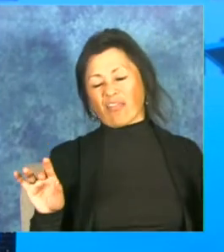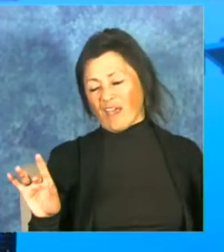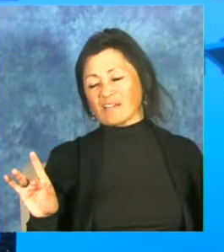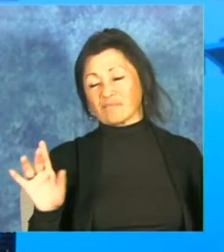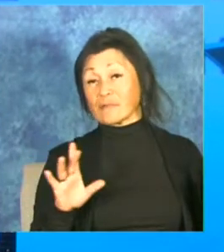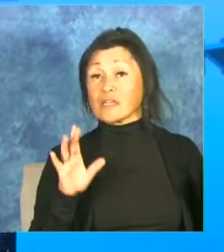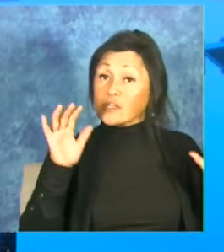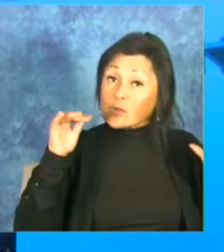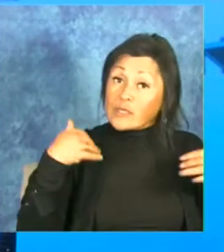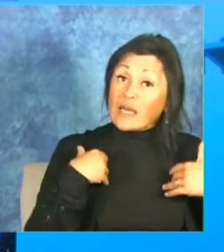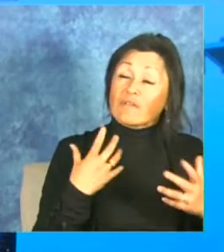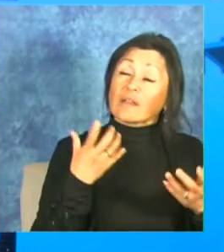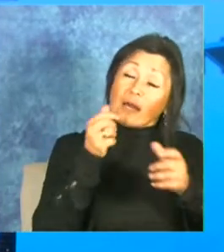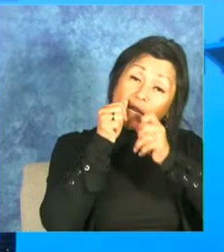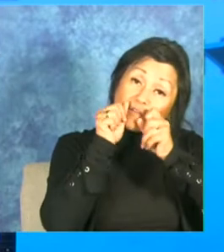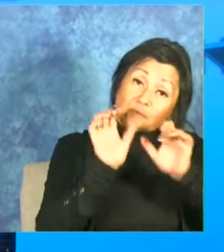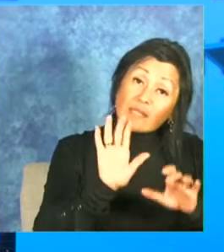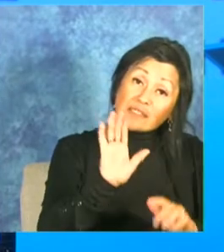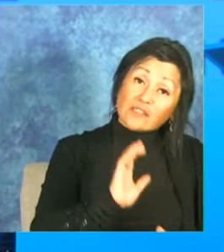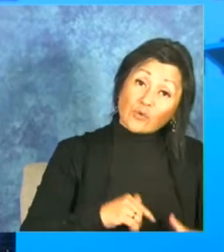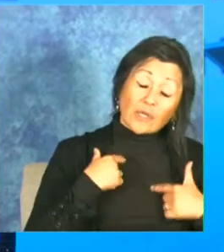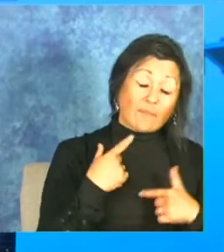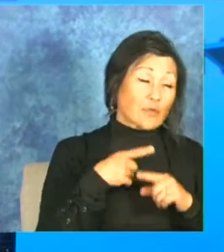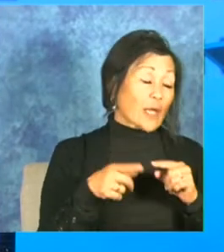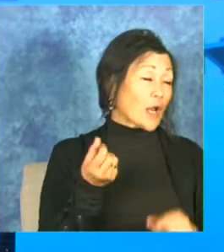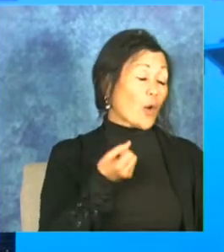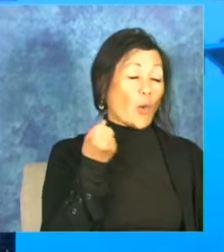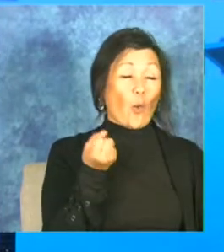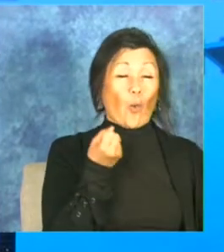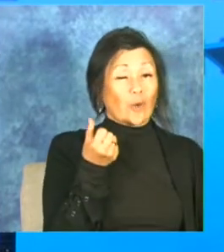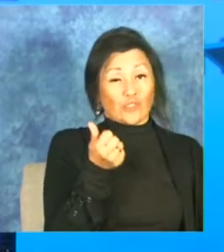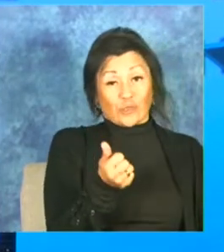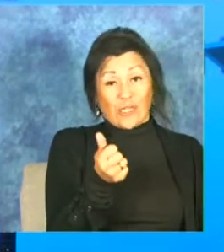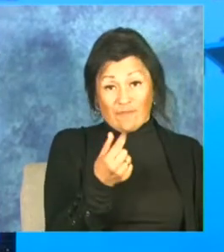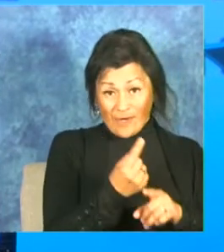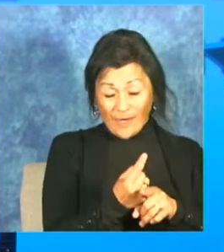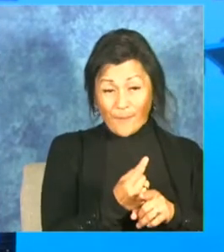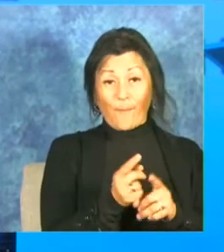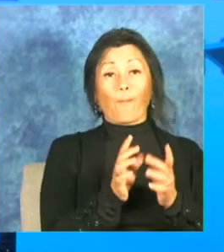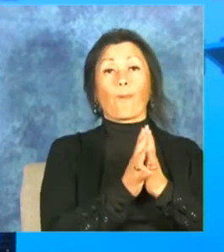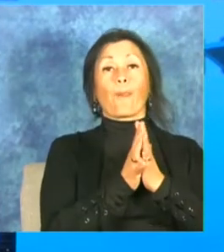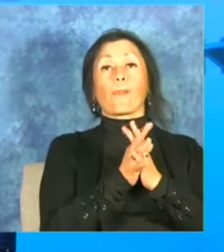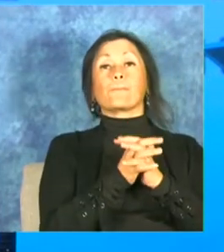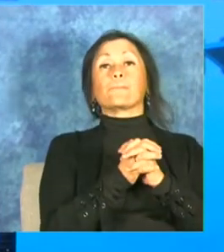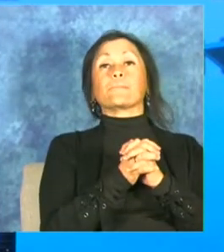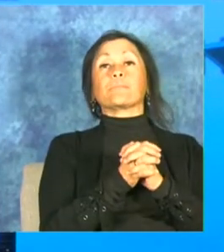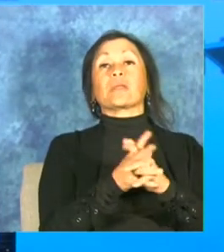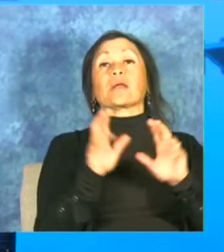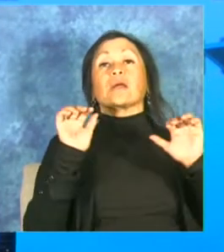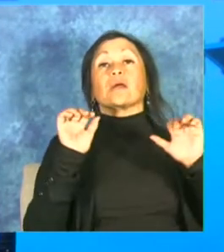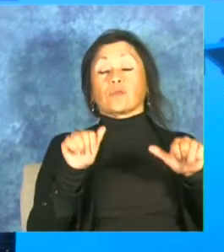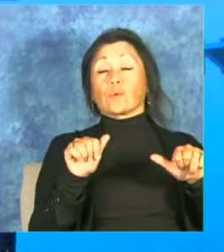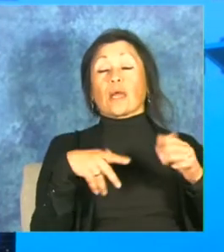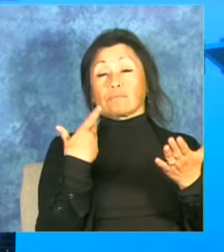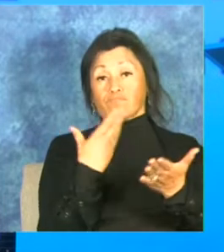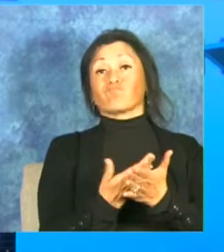You can have so much blessing in your life, you can't hold it all by yourself. You can get